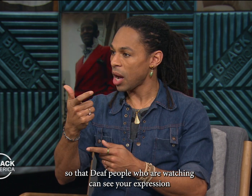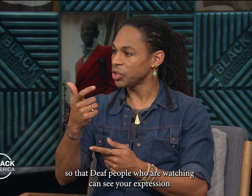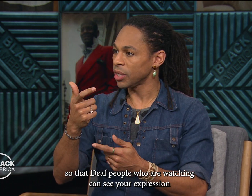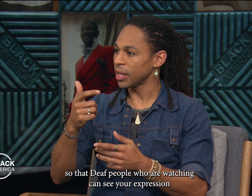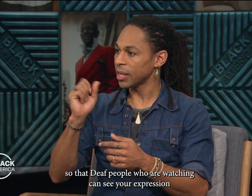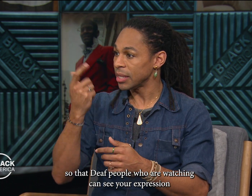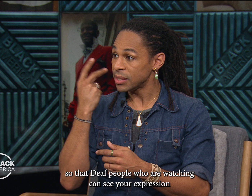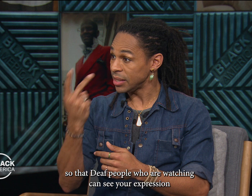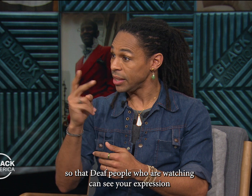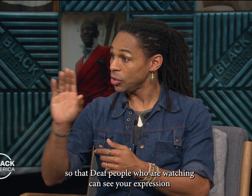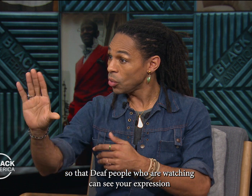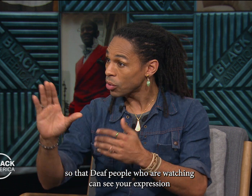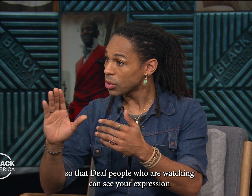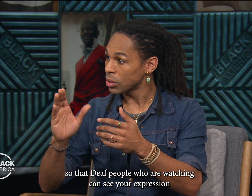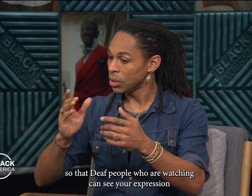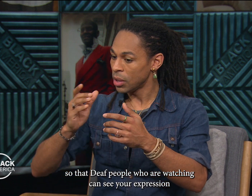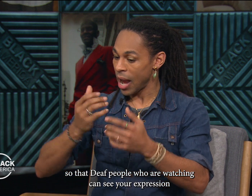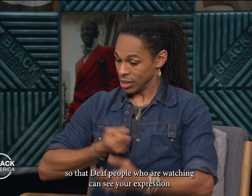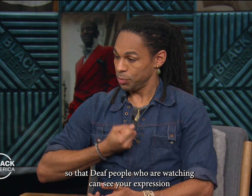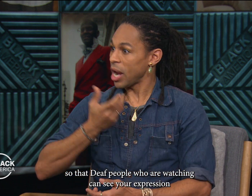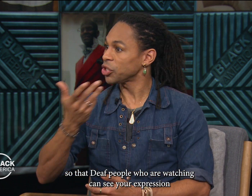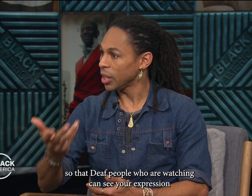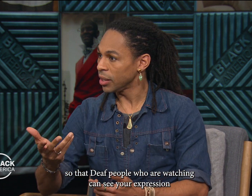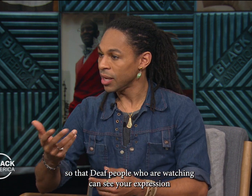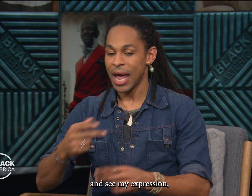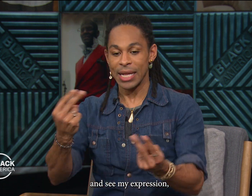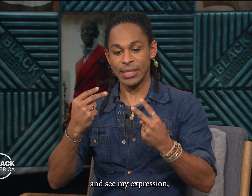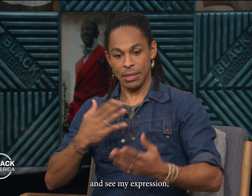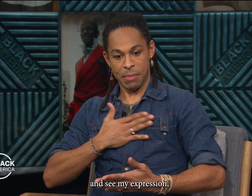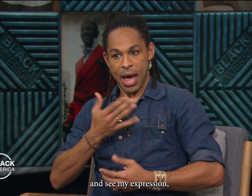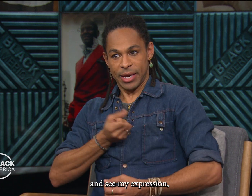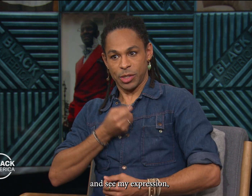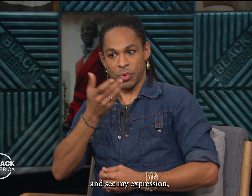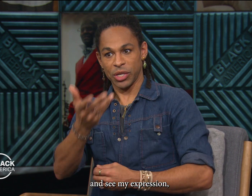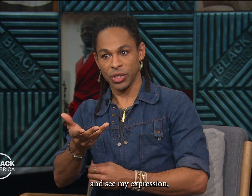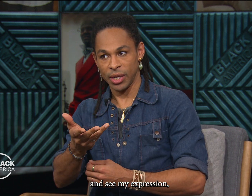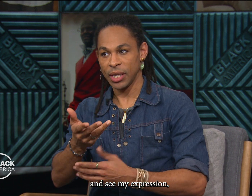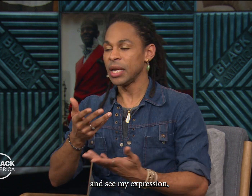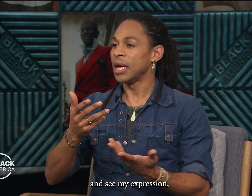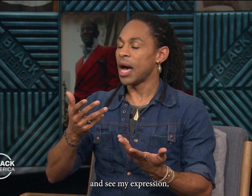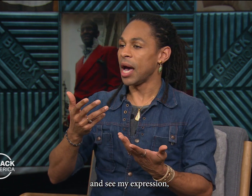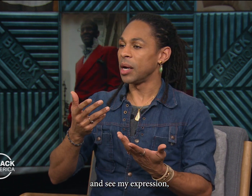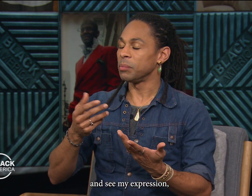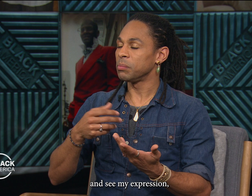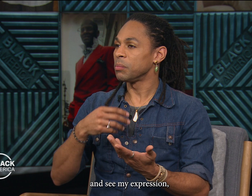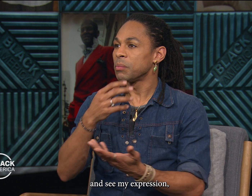who are watching can see your expression and see my expression